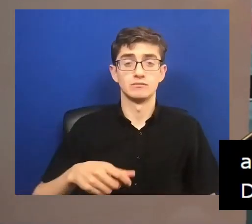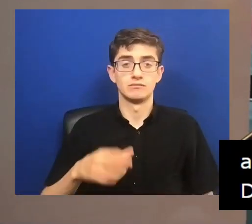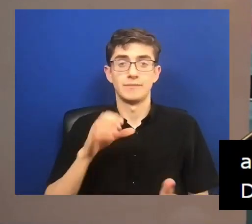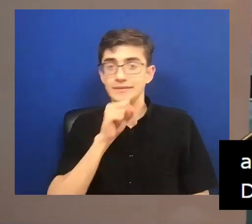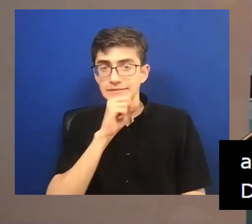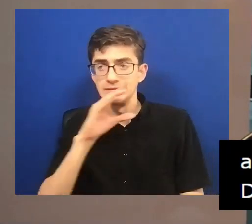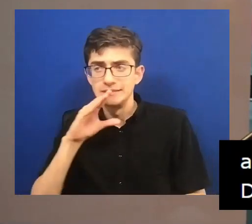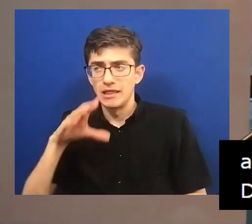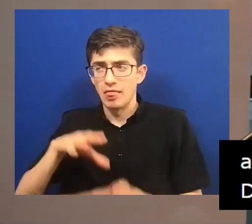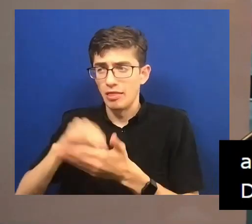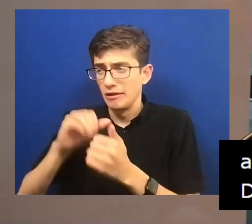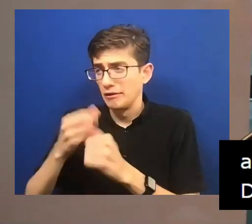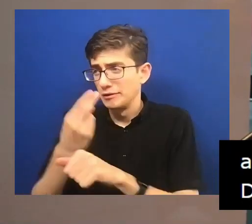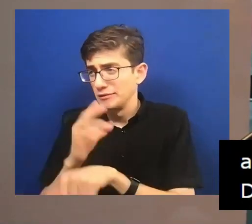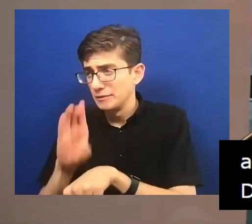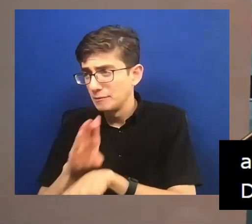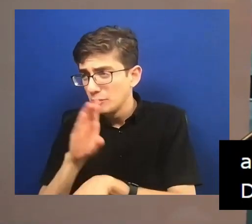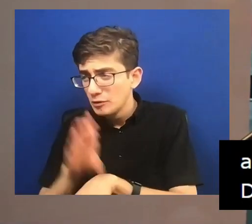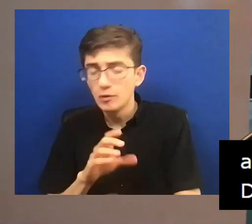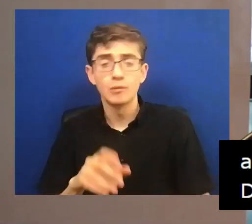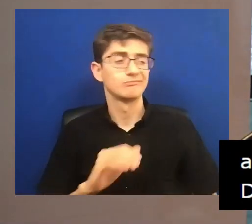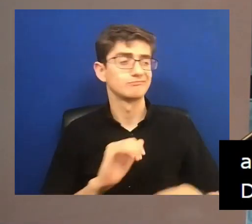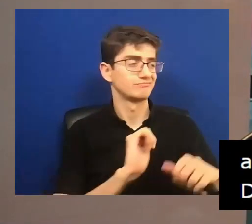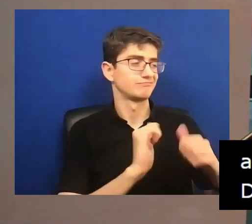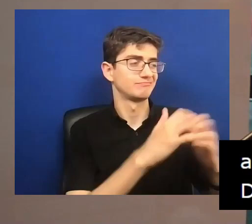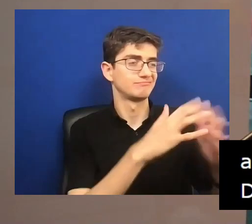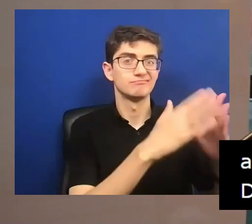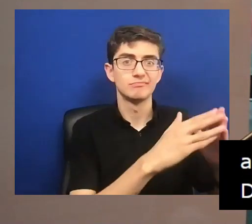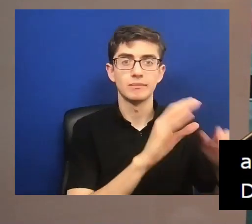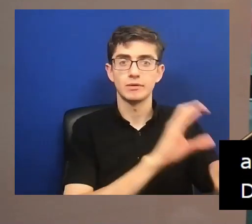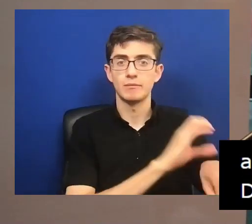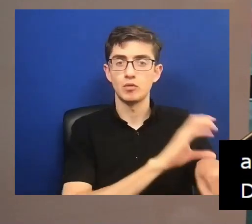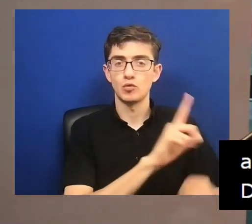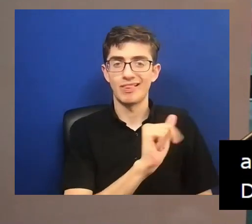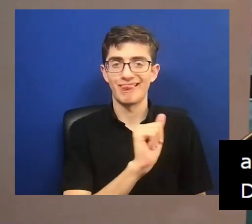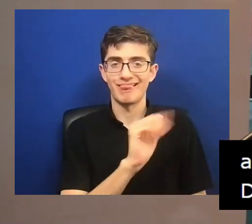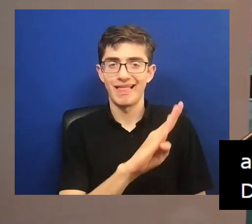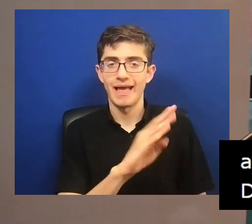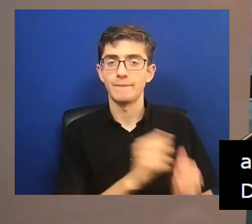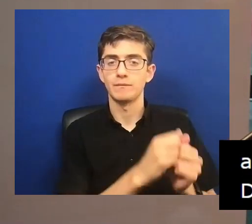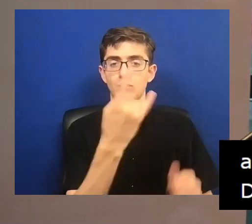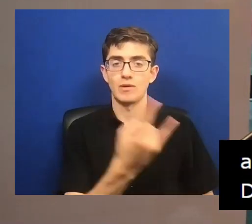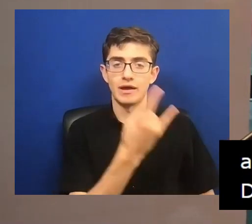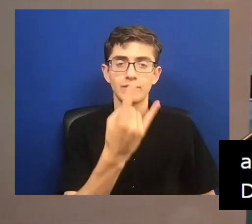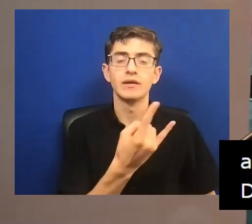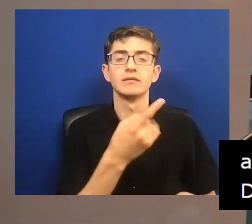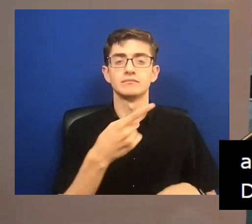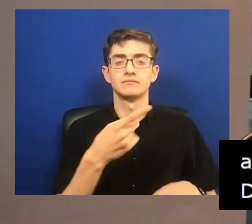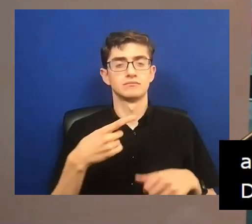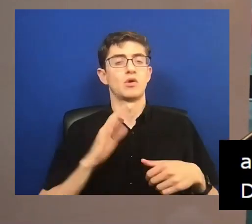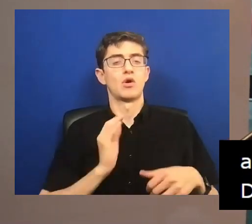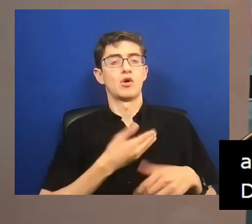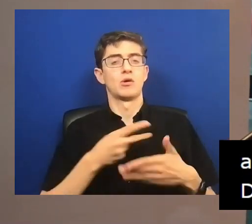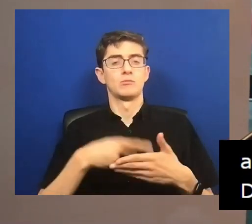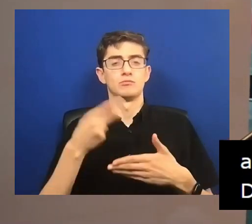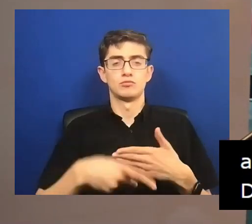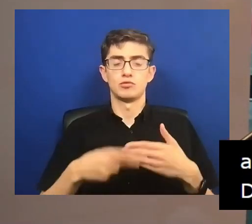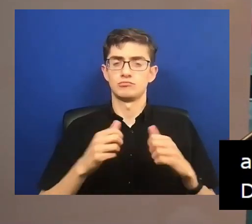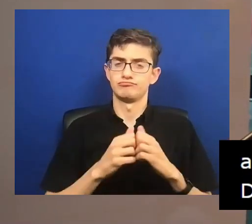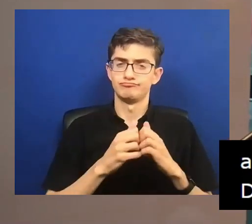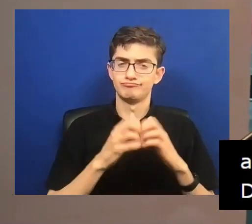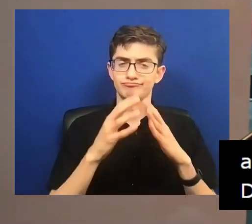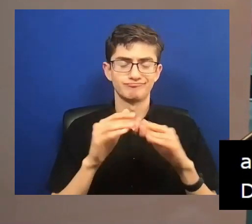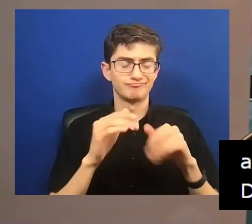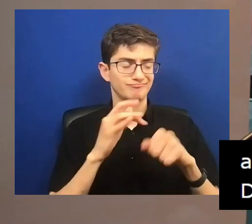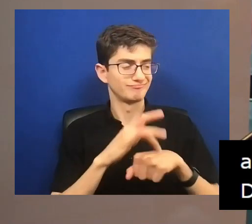roving computer labs with Wi-Fi connectivity, Connected Communities is offering New Yorkers easy access to the life-changing opportunities